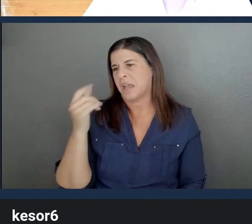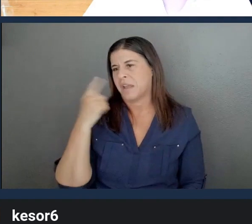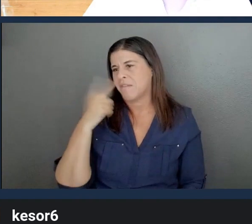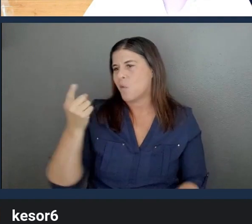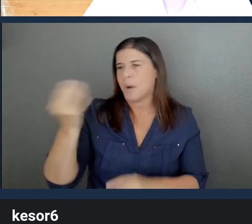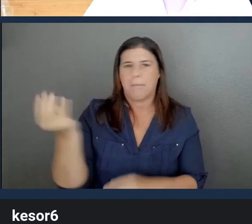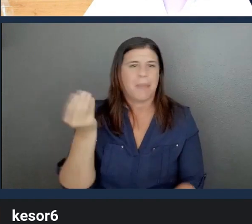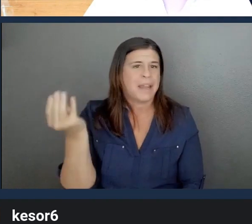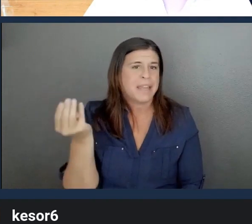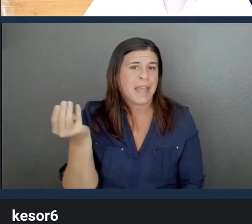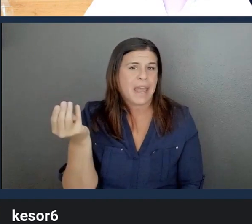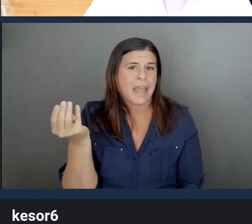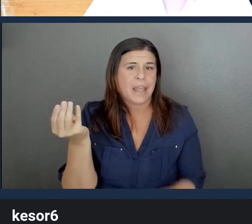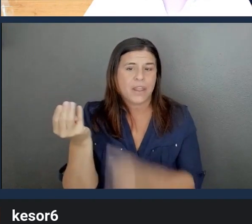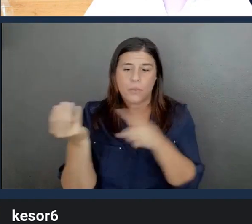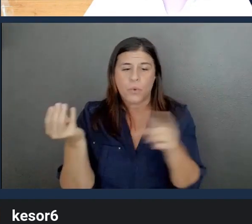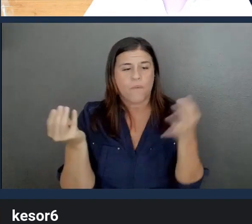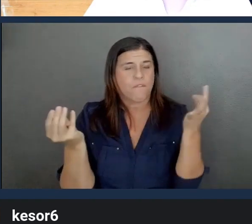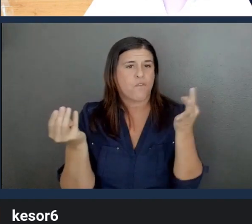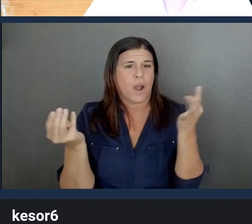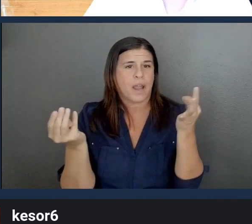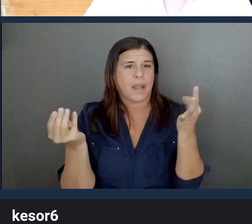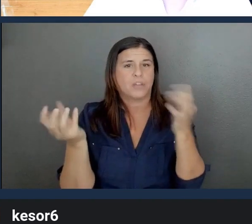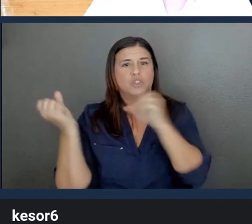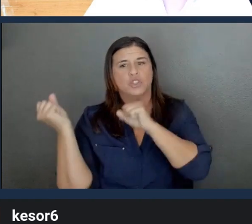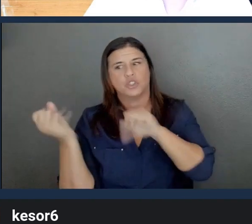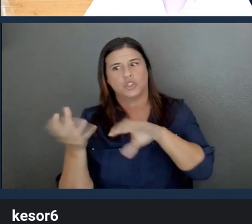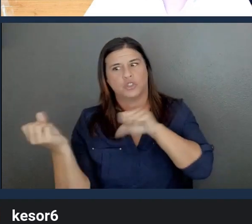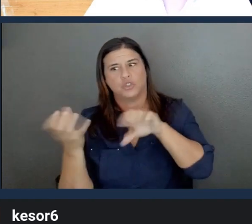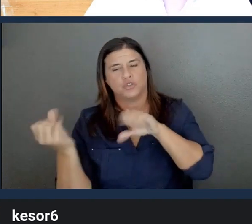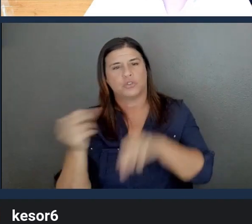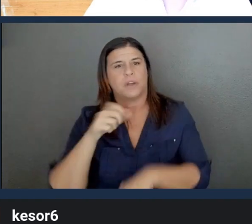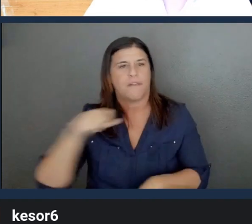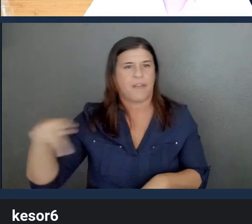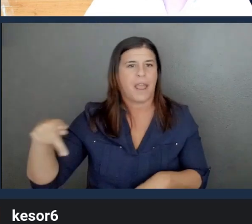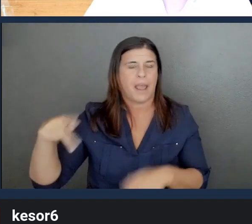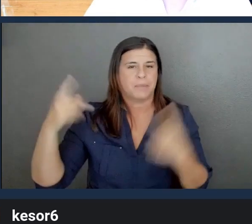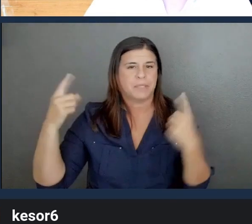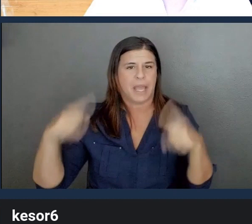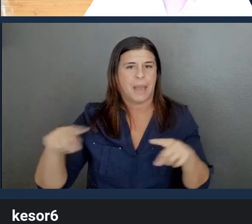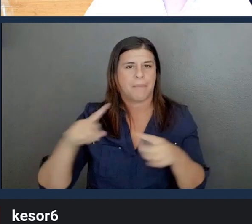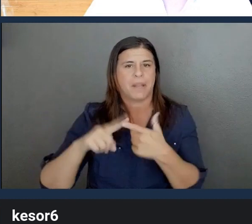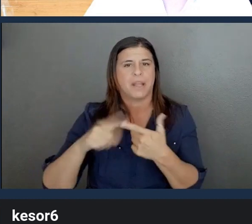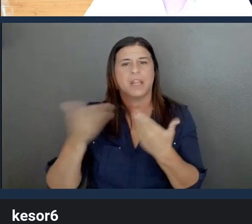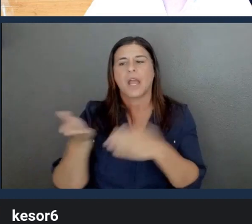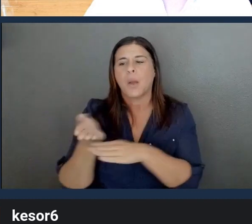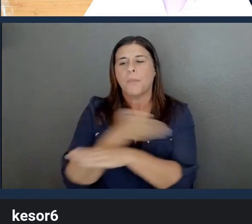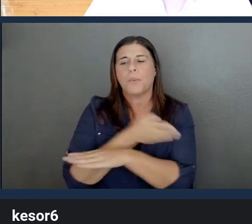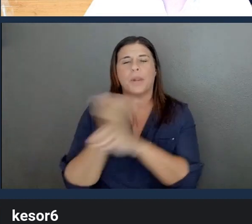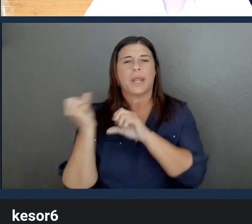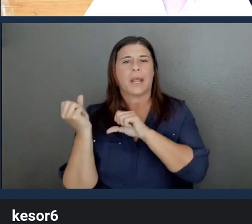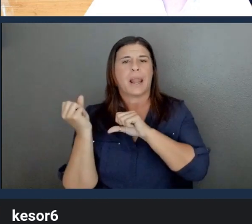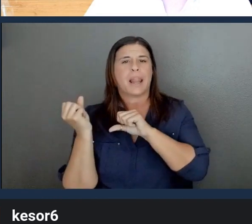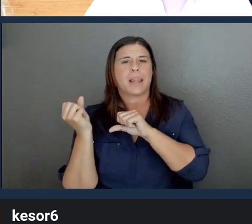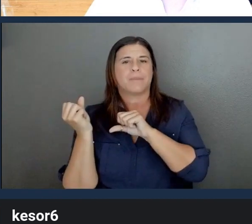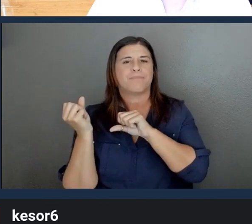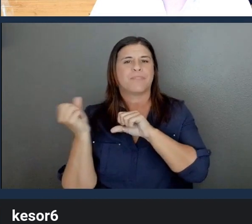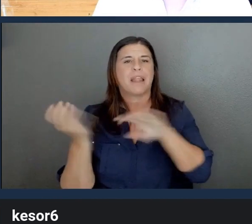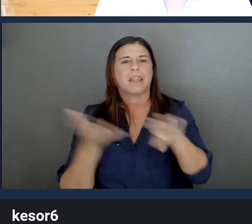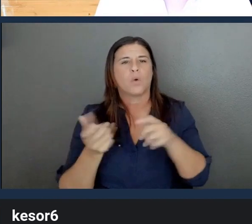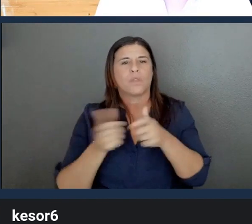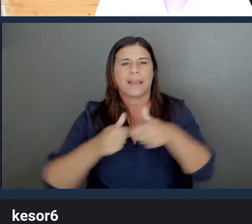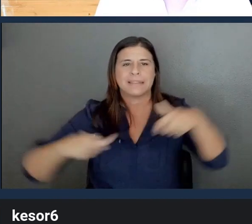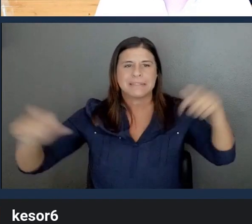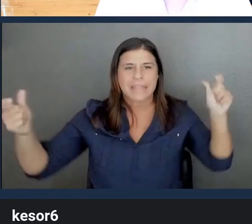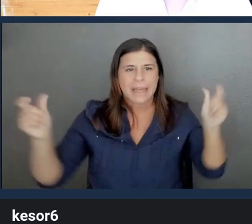Monday till Friday, there is a high load on the application, you can kind of pre-load and kind of scale out